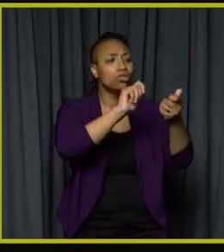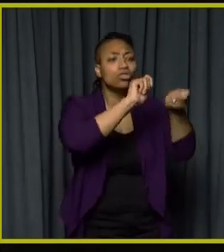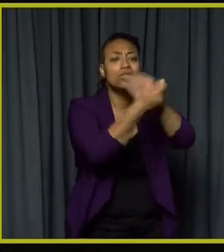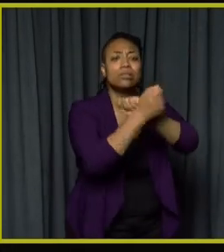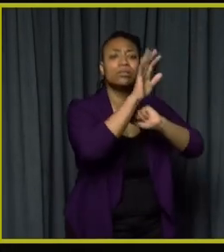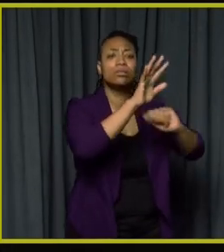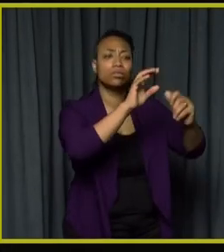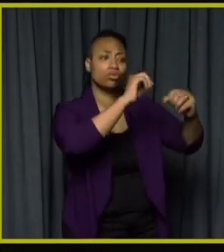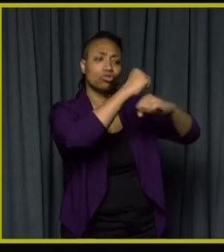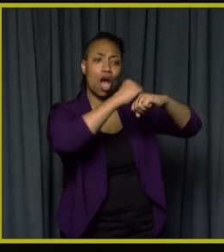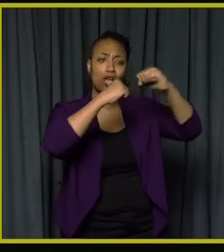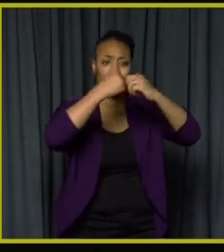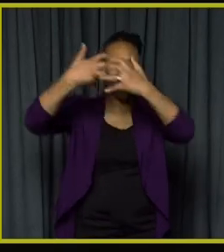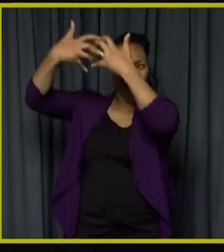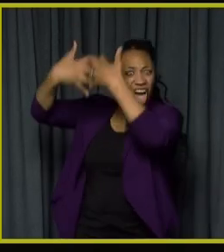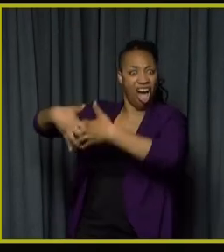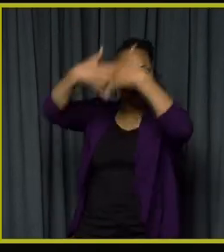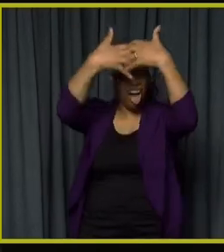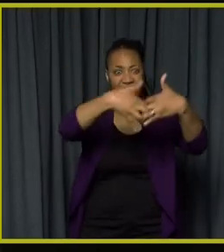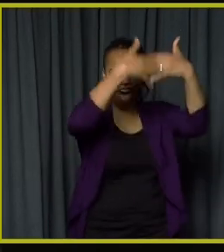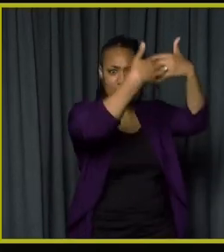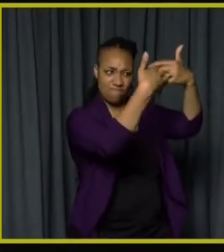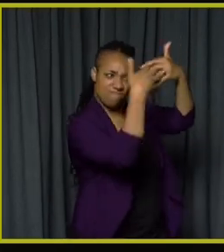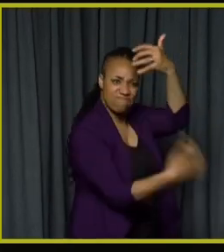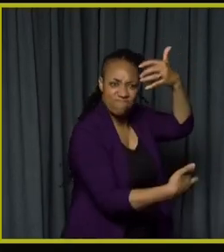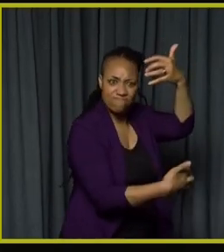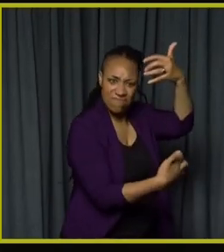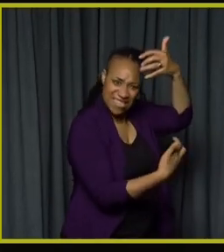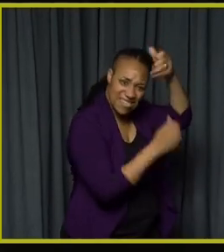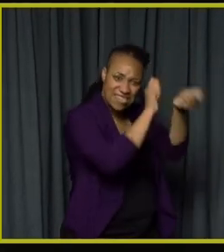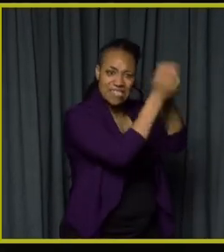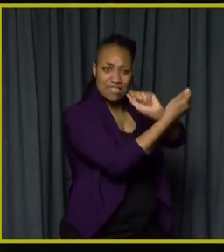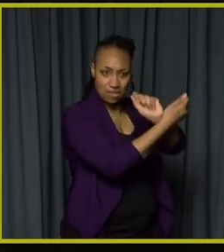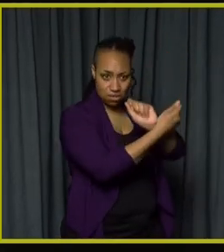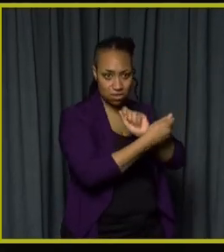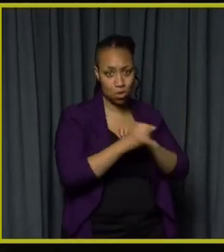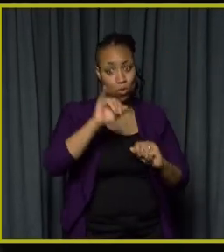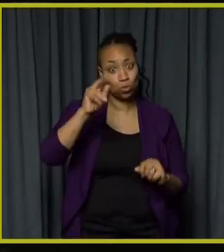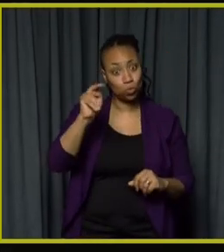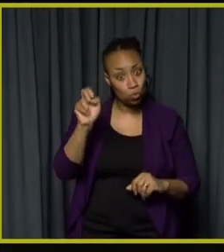to June2020.org or text now MORAL to